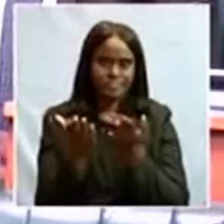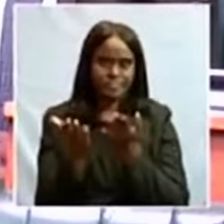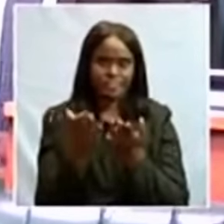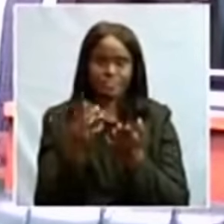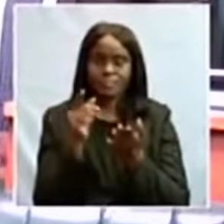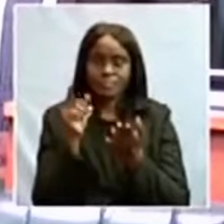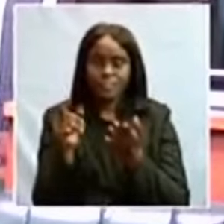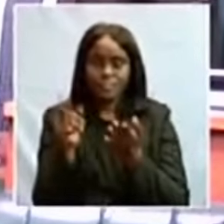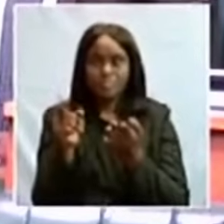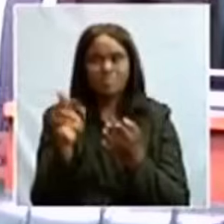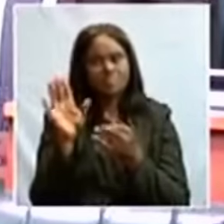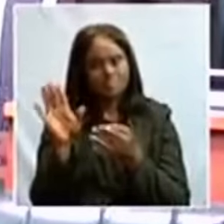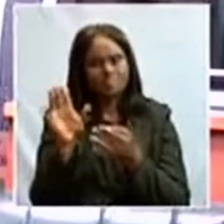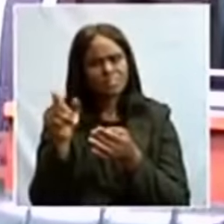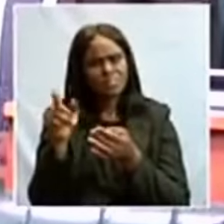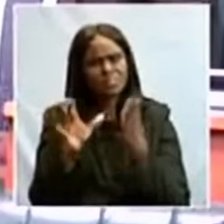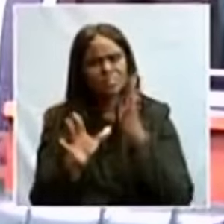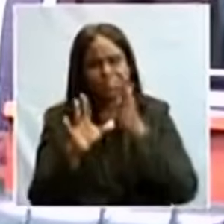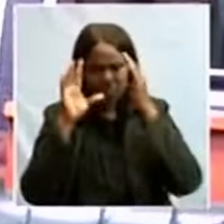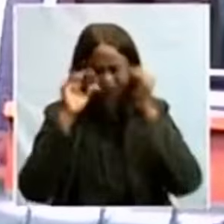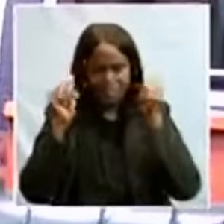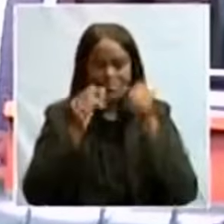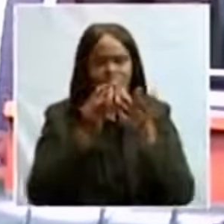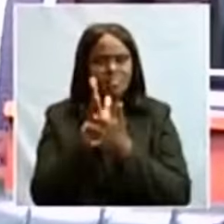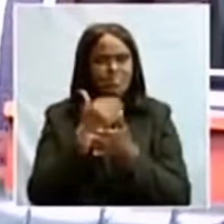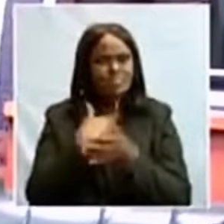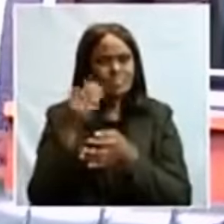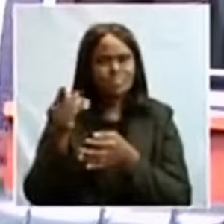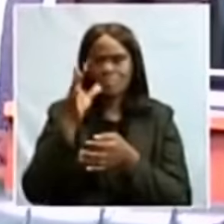Is the Vice President in order, Madam Speaker,